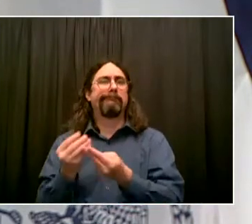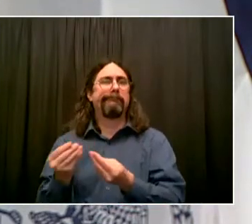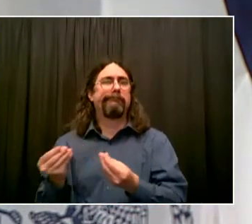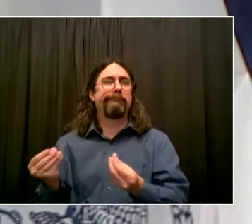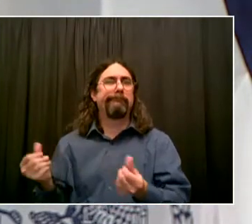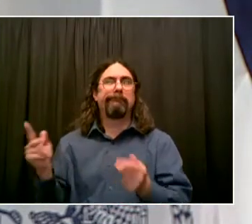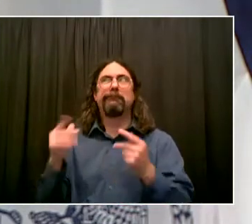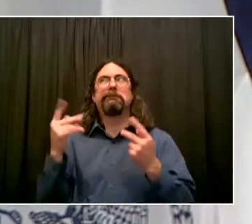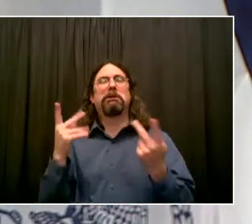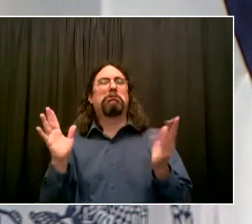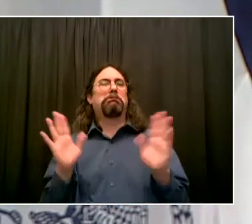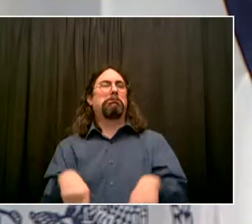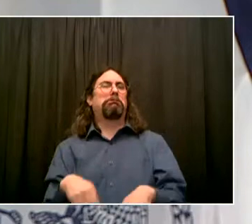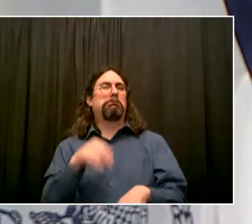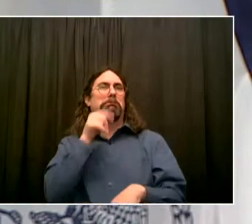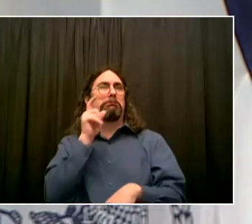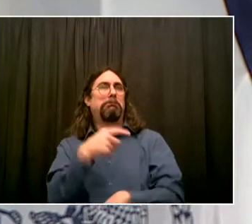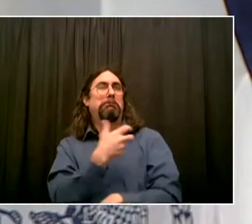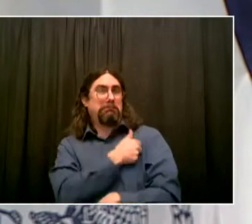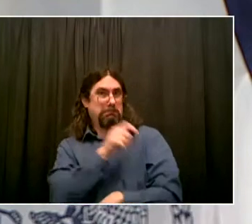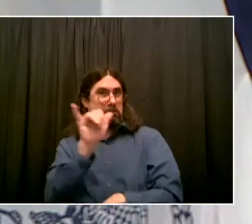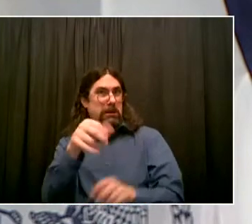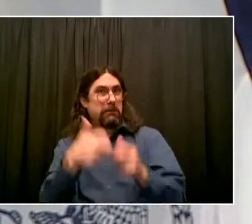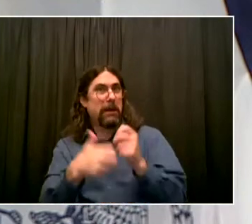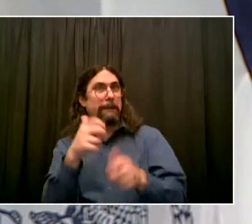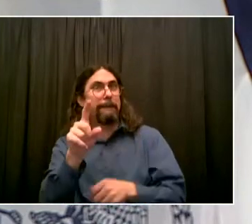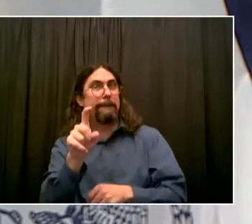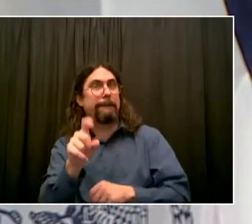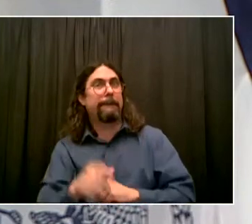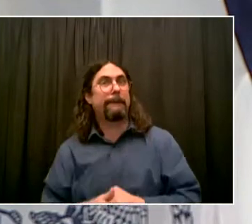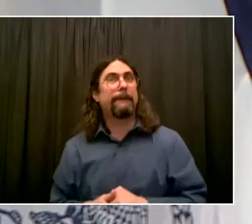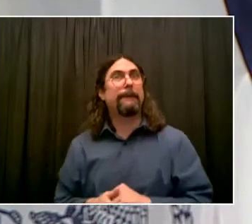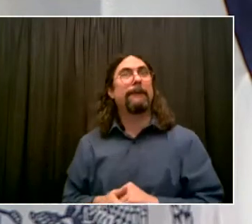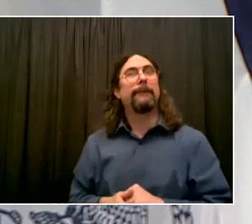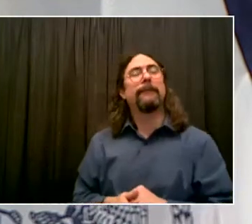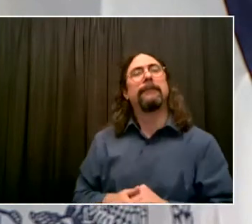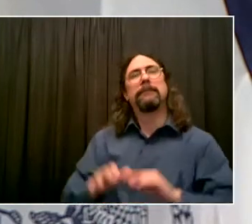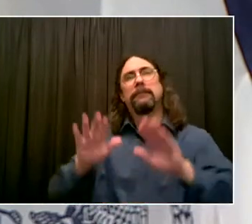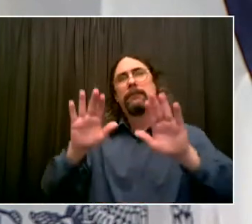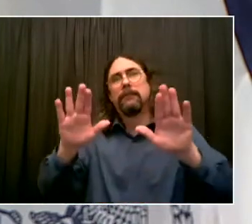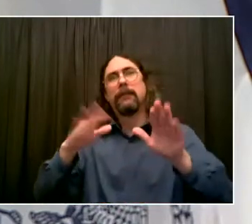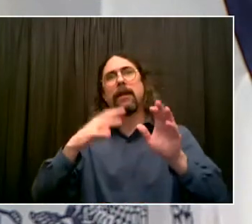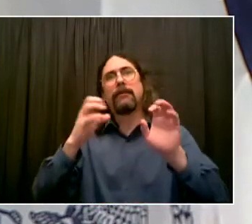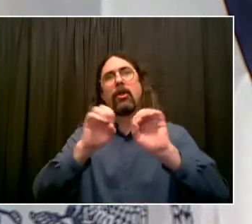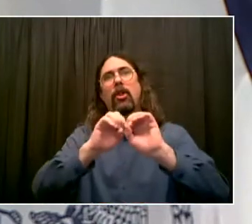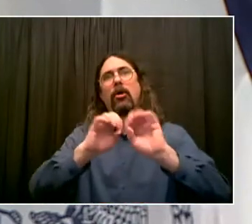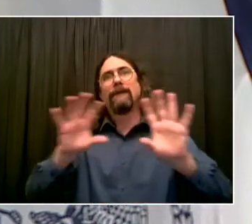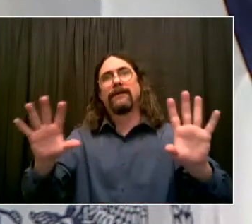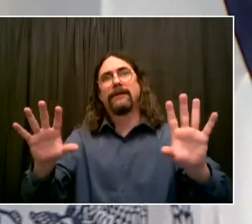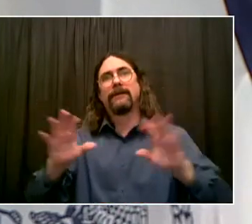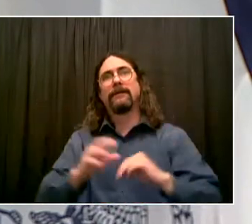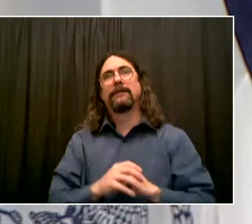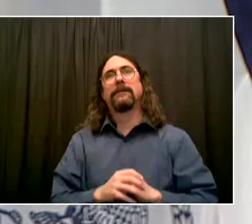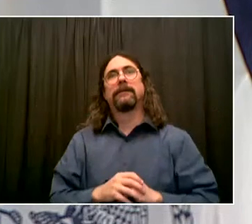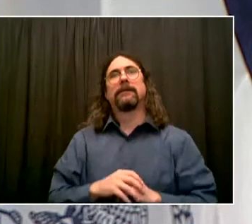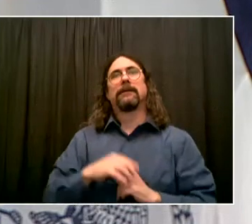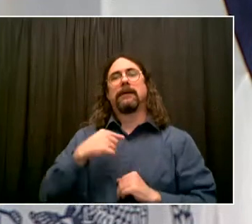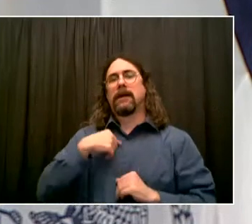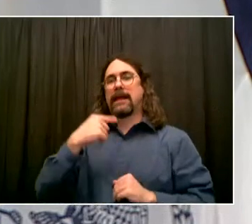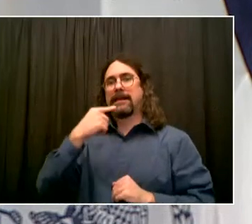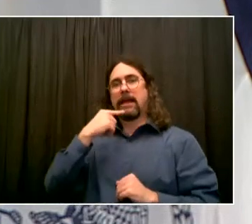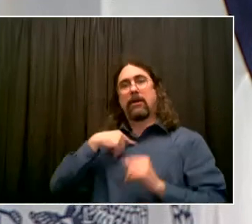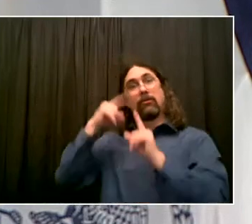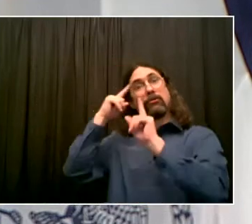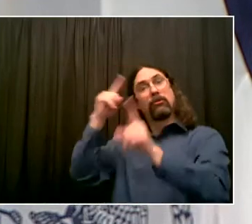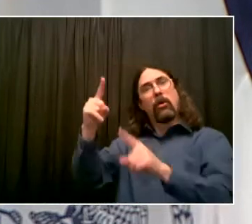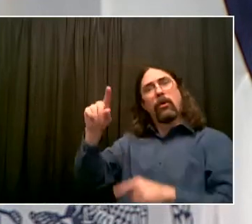June, which means to me by the end of June. And let me give you the update right now. We've got towards that